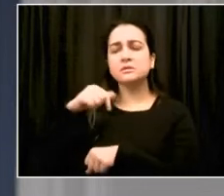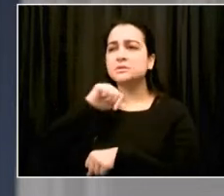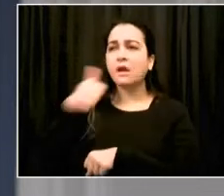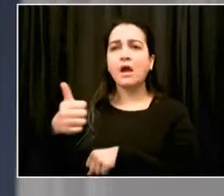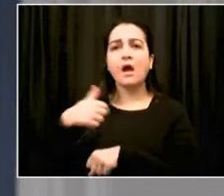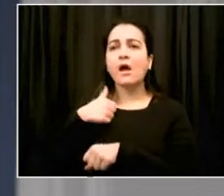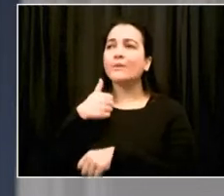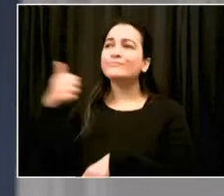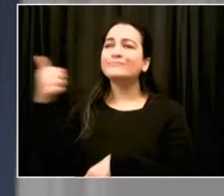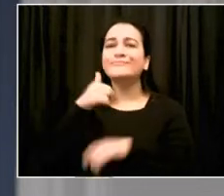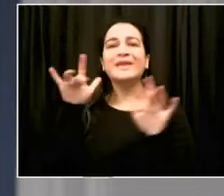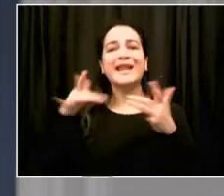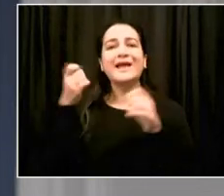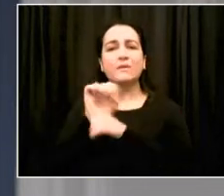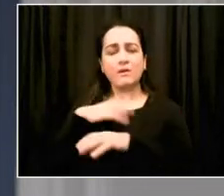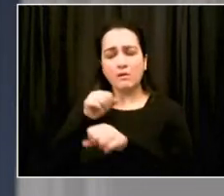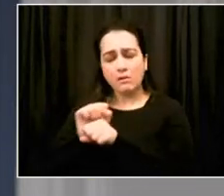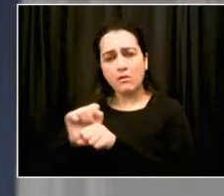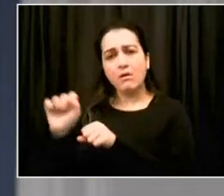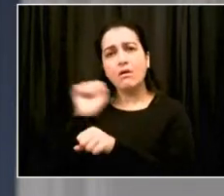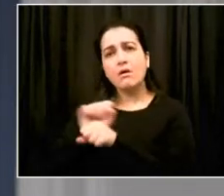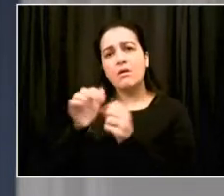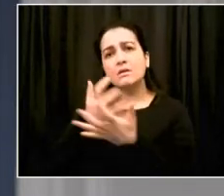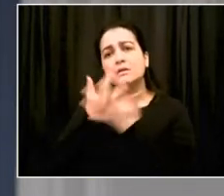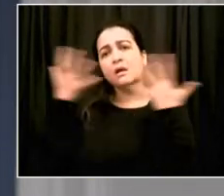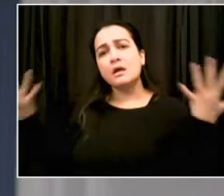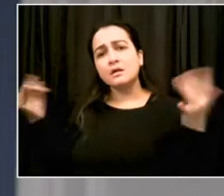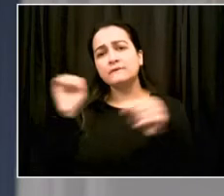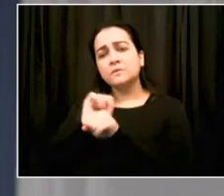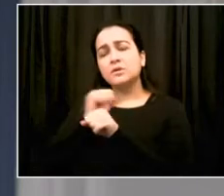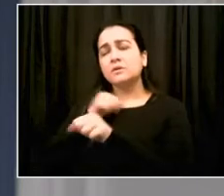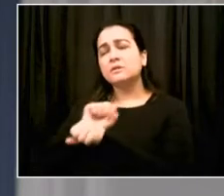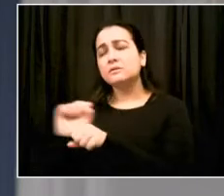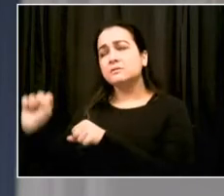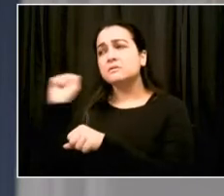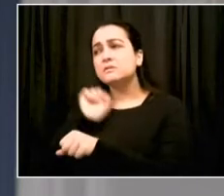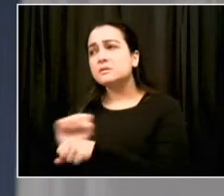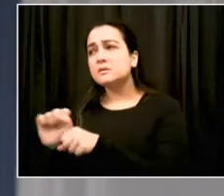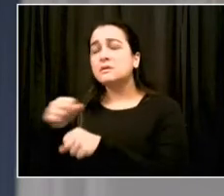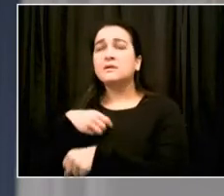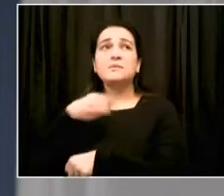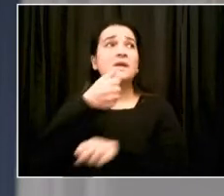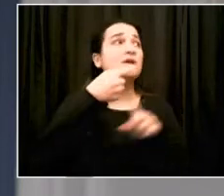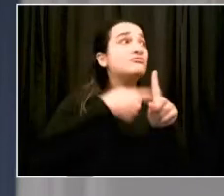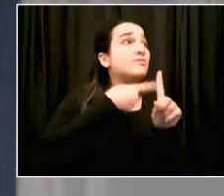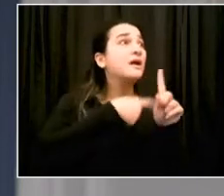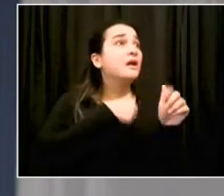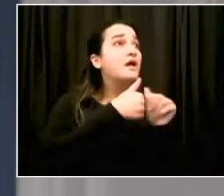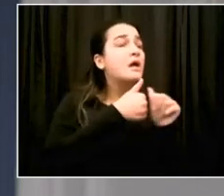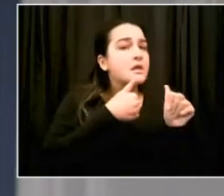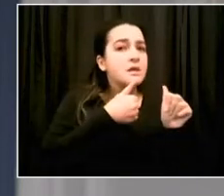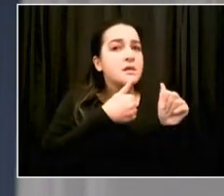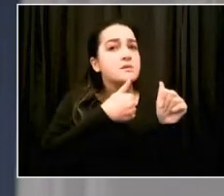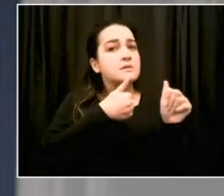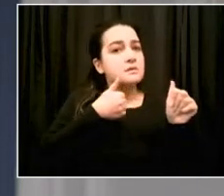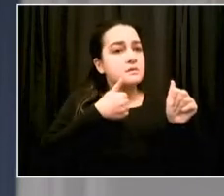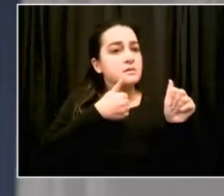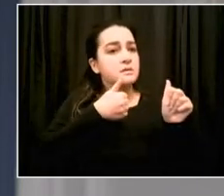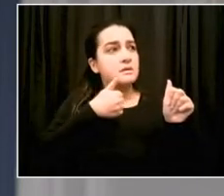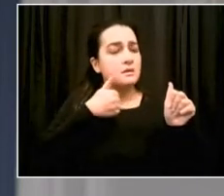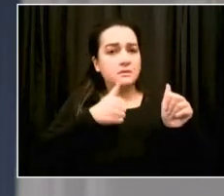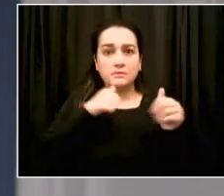keep going up. We had to keep moving. Couldn't find an apartment to fit our family.